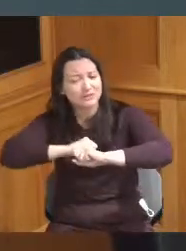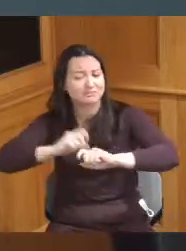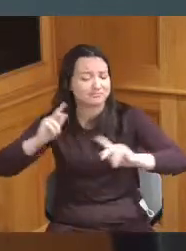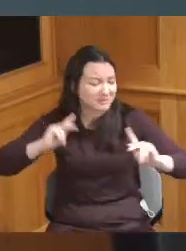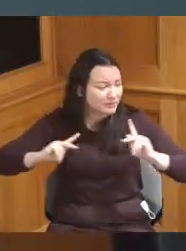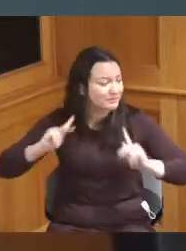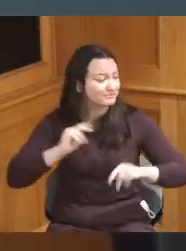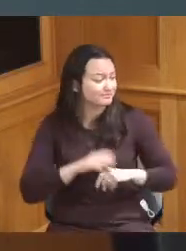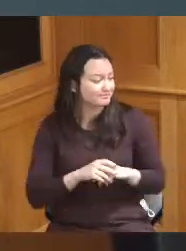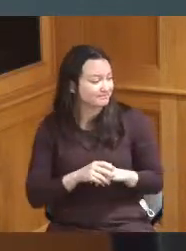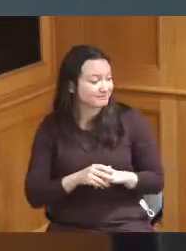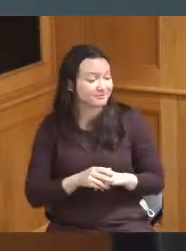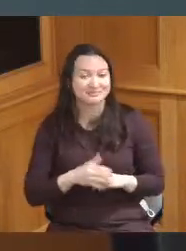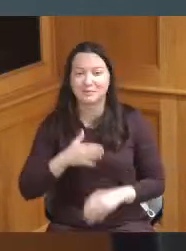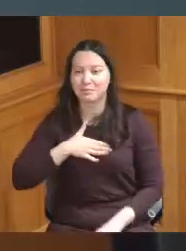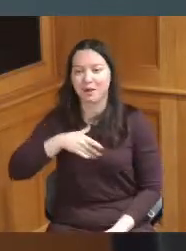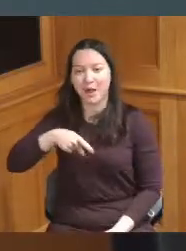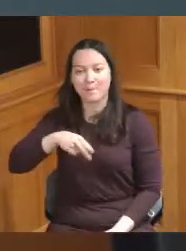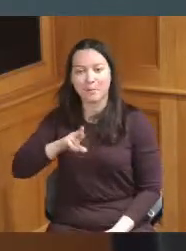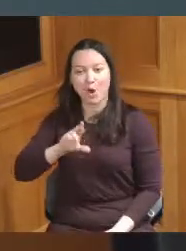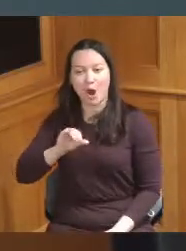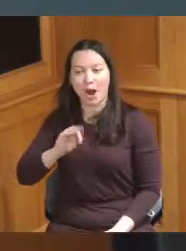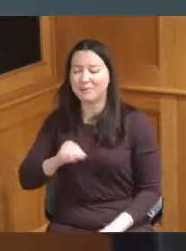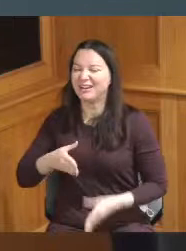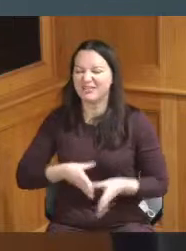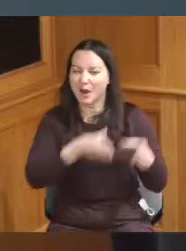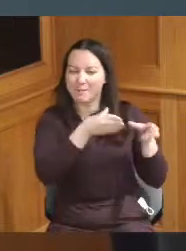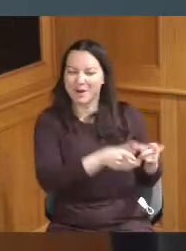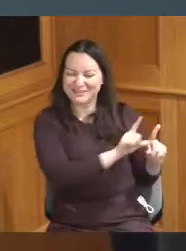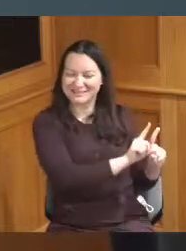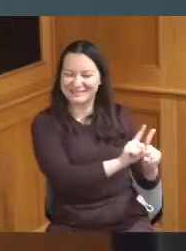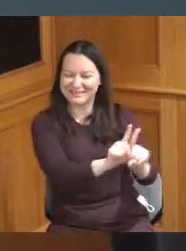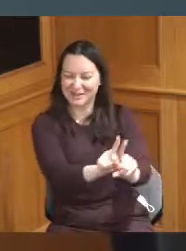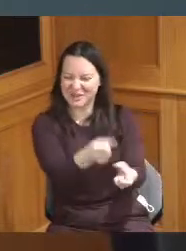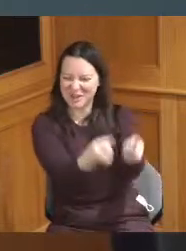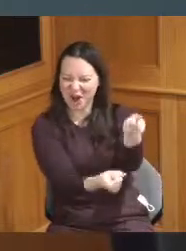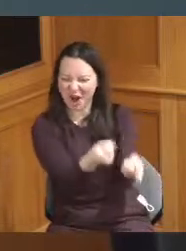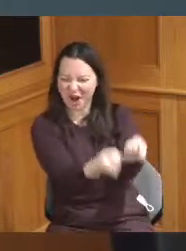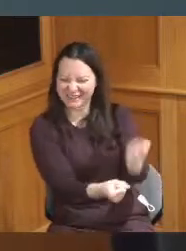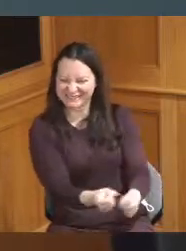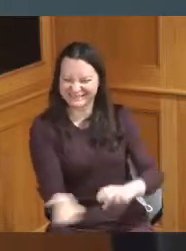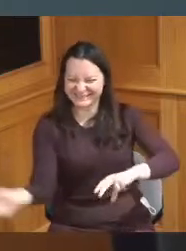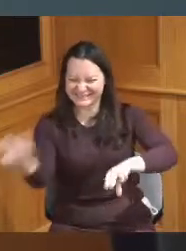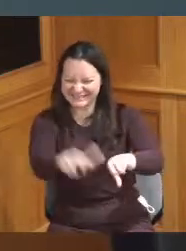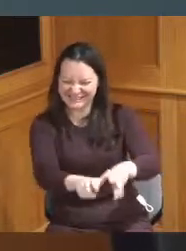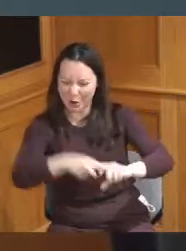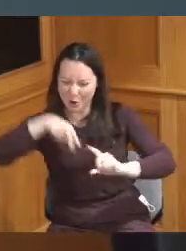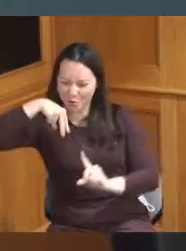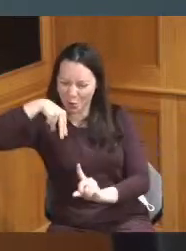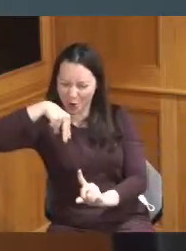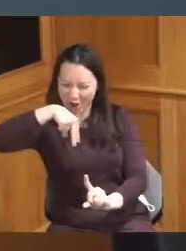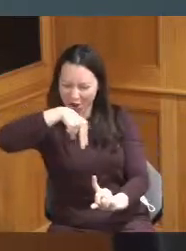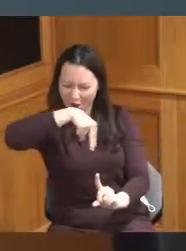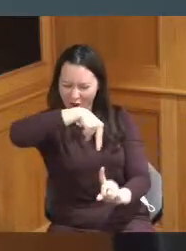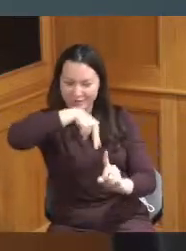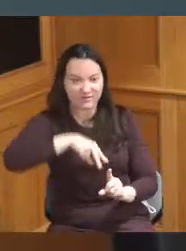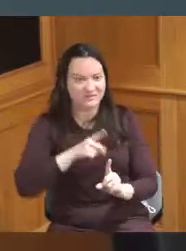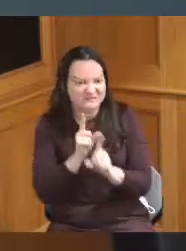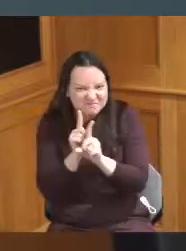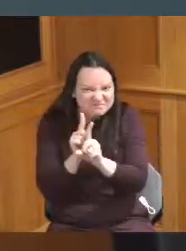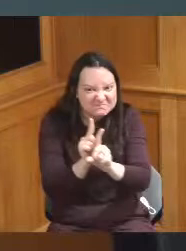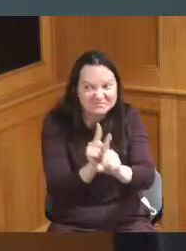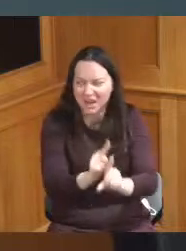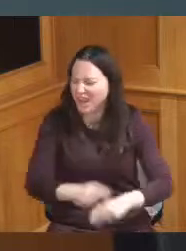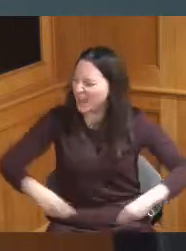folks, and my prom, my dad said, I got the person to take you in the car. Mr. Butts, pull me every step of the way.